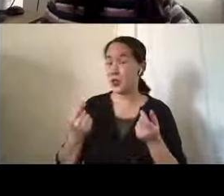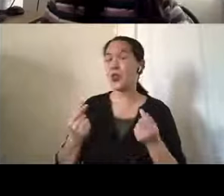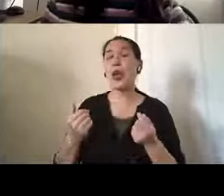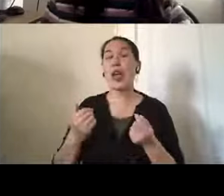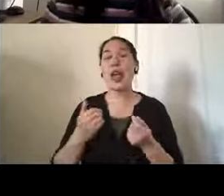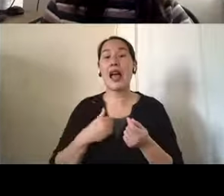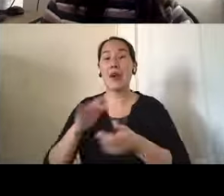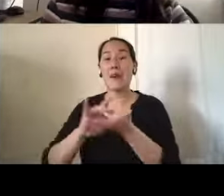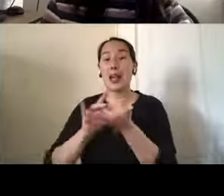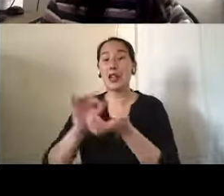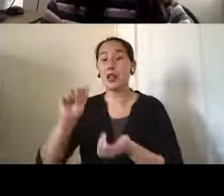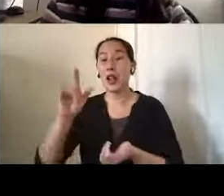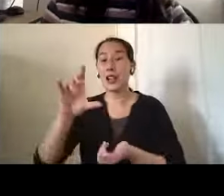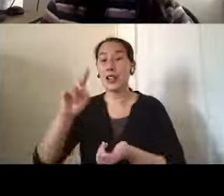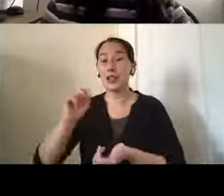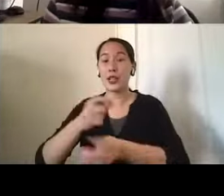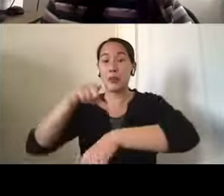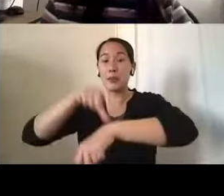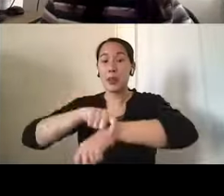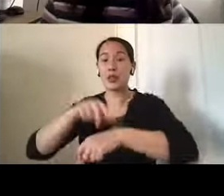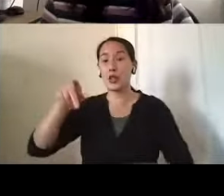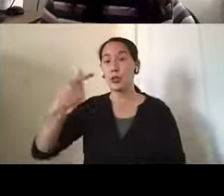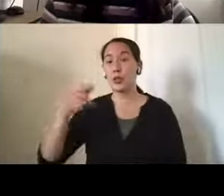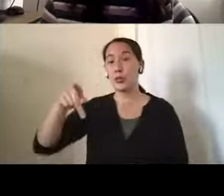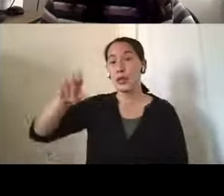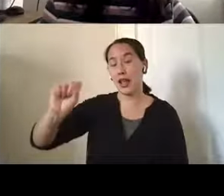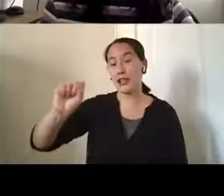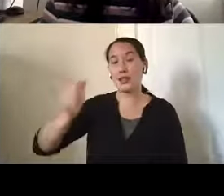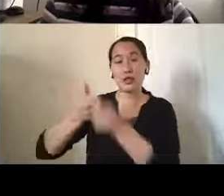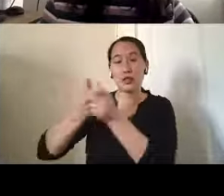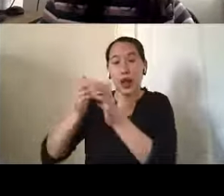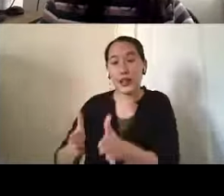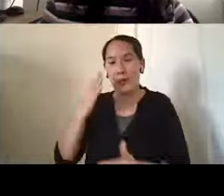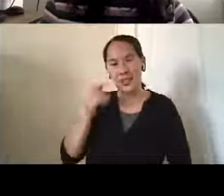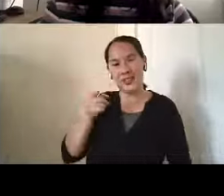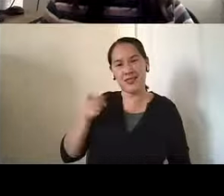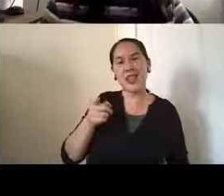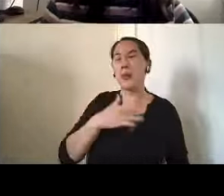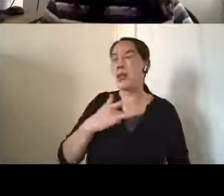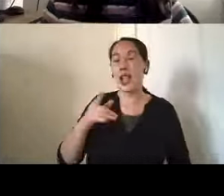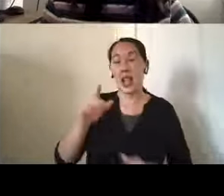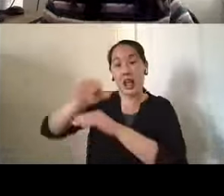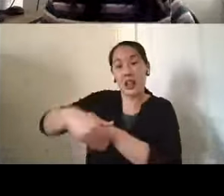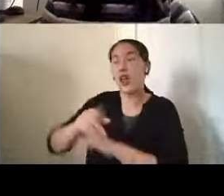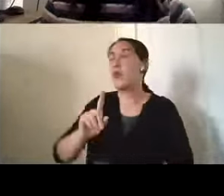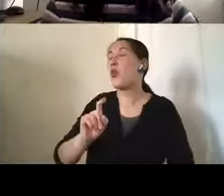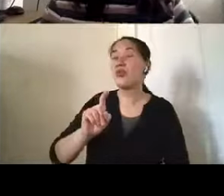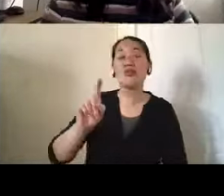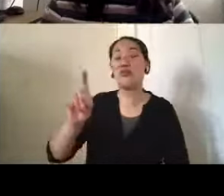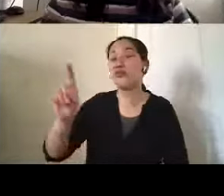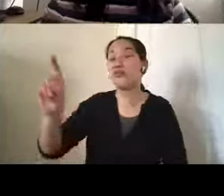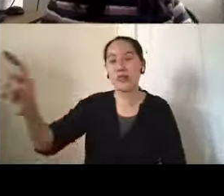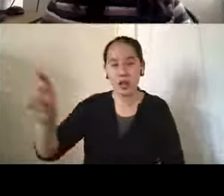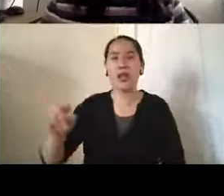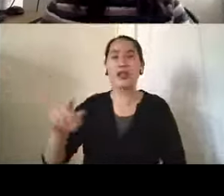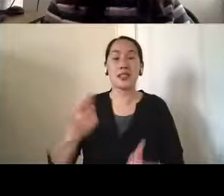bracelet or some type of GPS tracker, especially in this case where our patient was wandering a lot either at night or during the day, to help